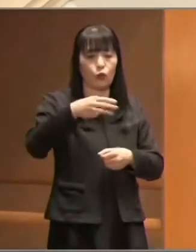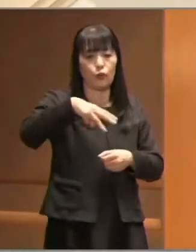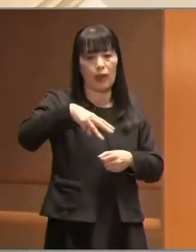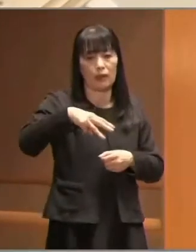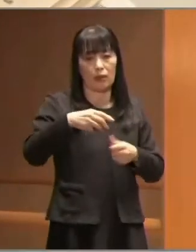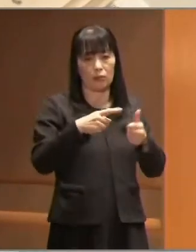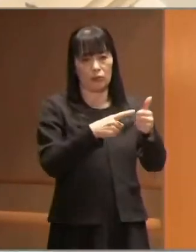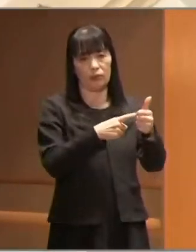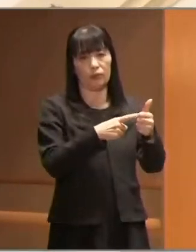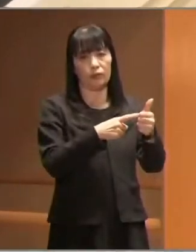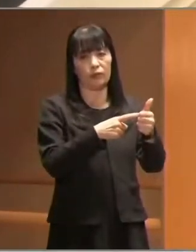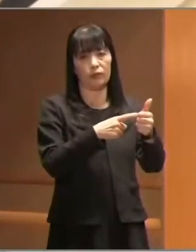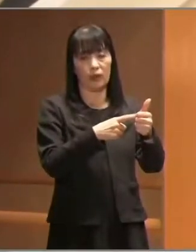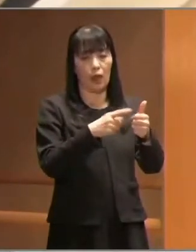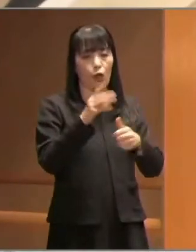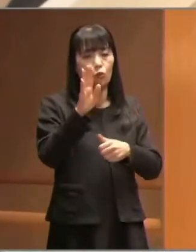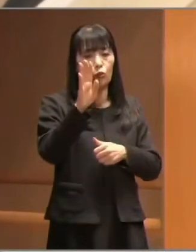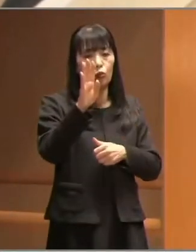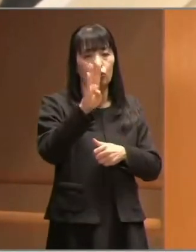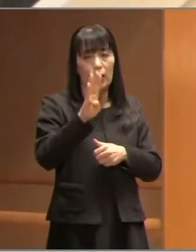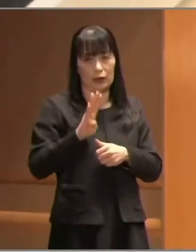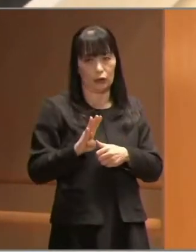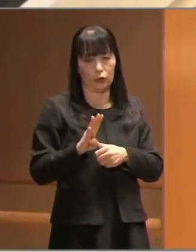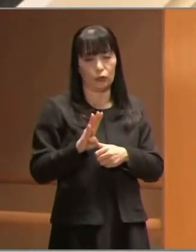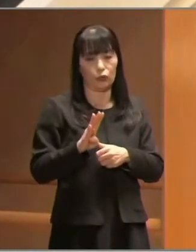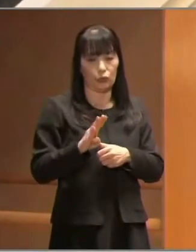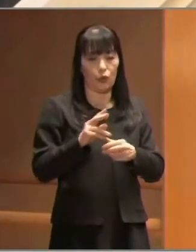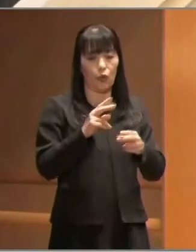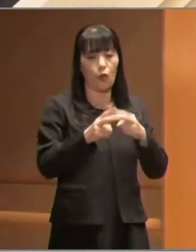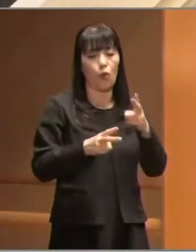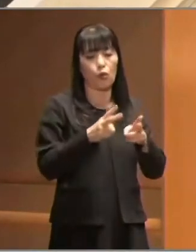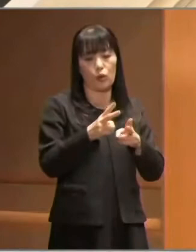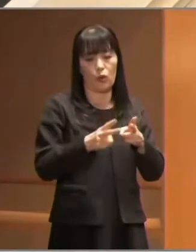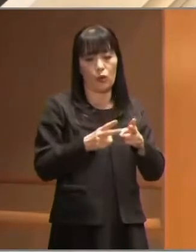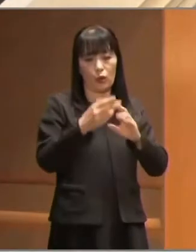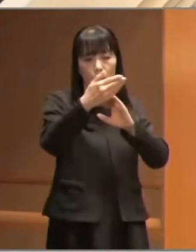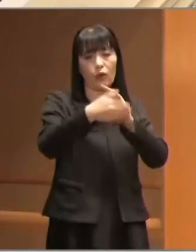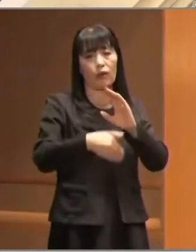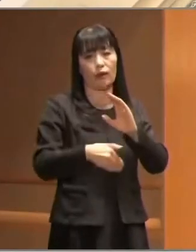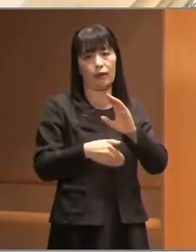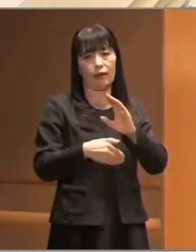metal. This is Japan House construction site in Brazil.